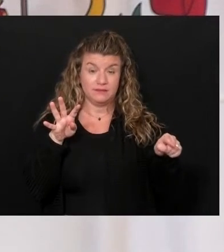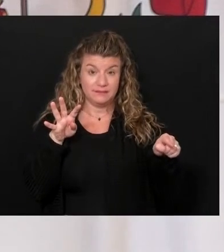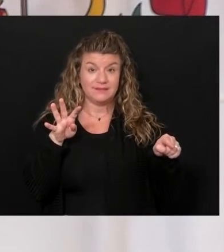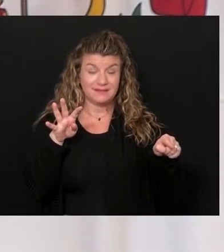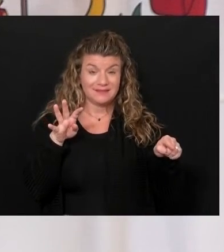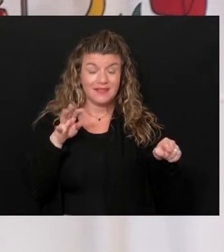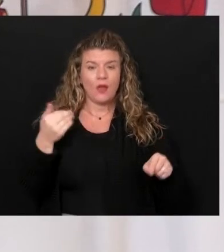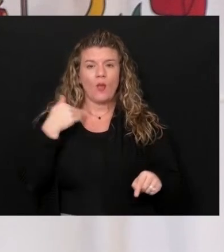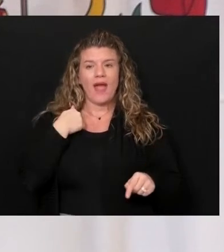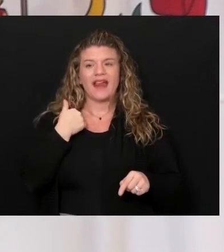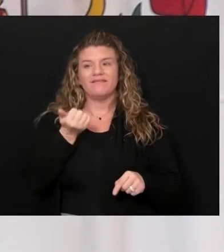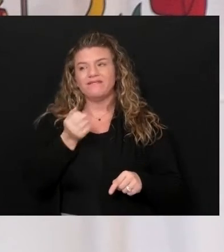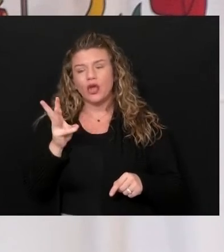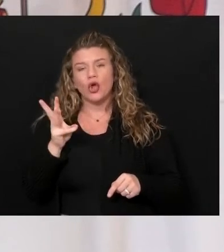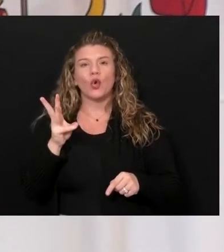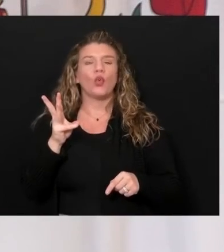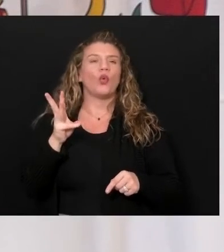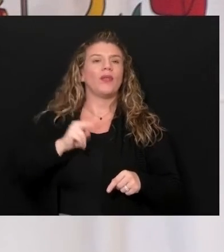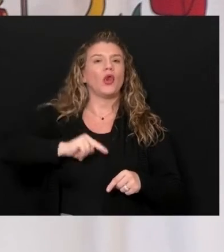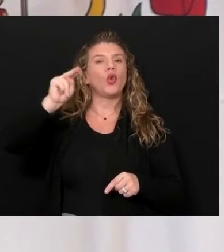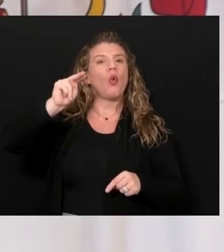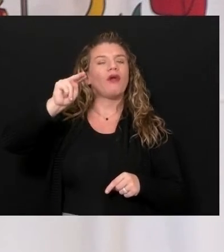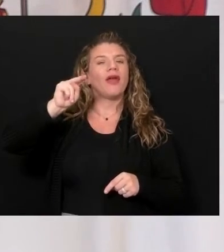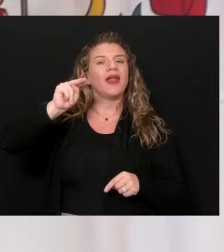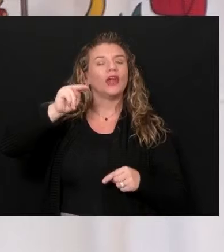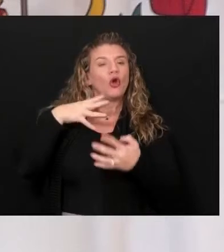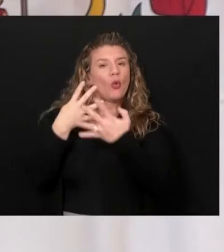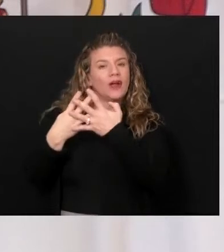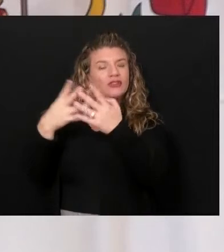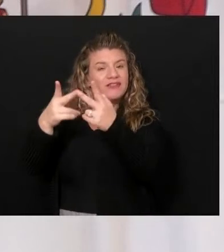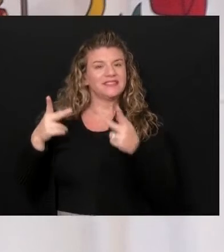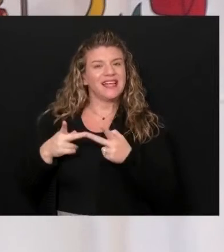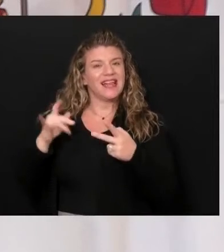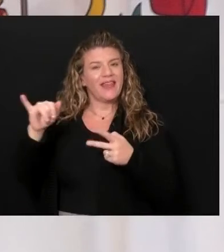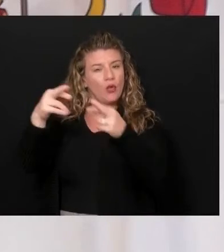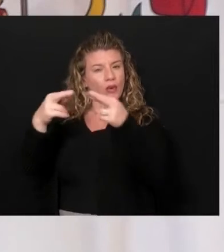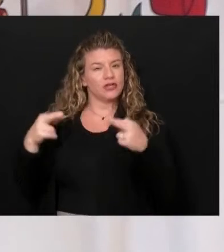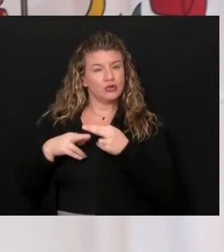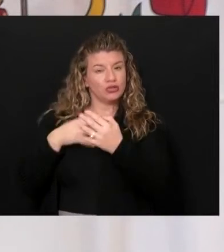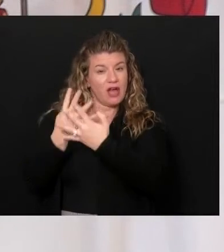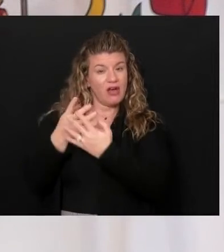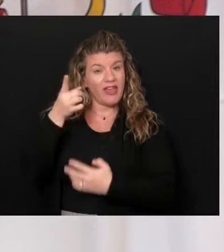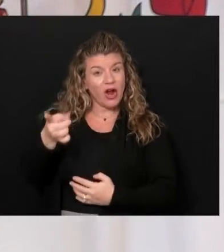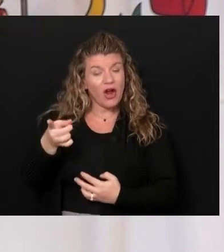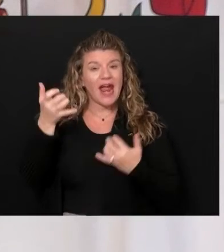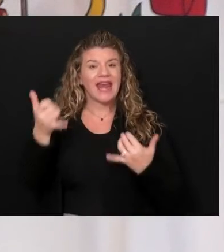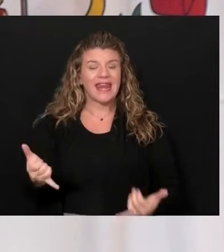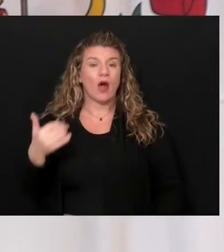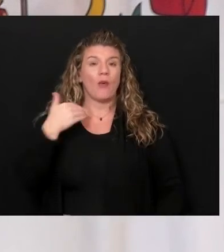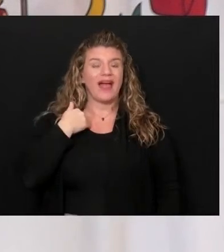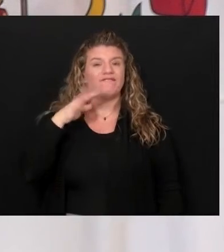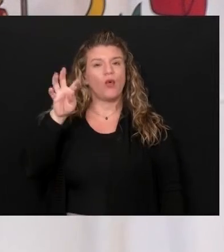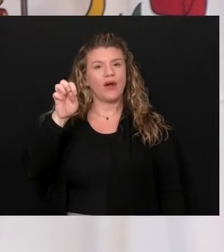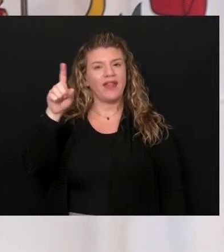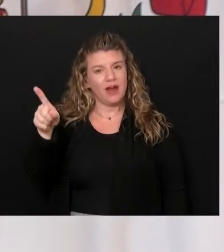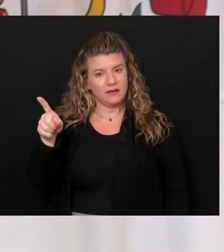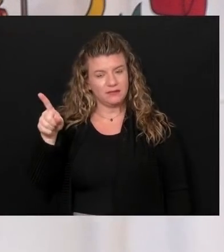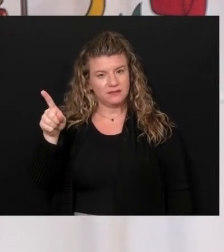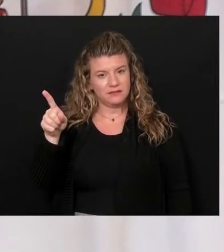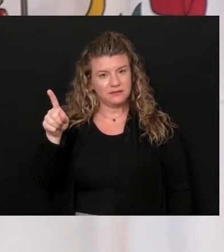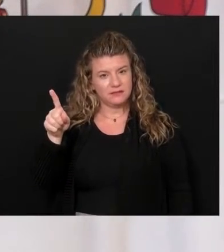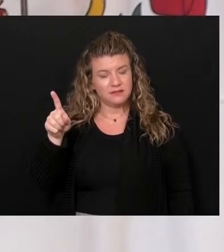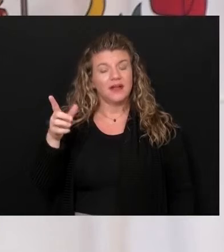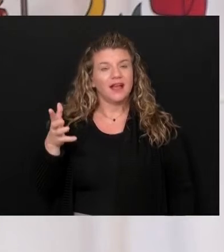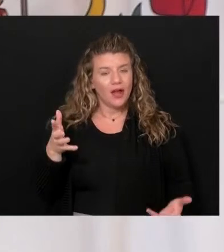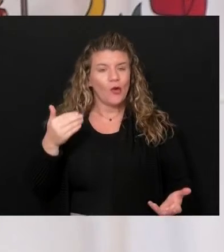you we had a few that at the Northern Correctional Facility Regional Jail, and now we have 40 there. You